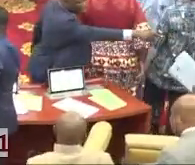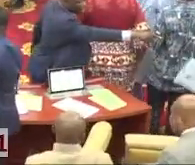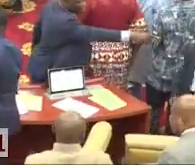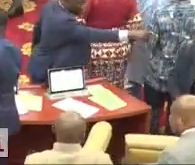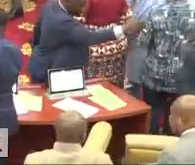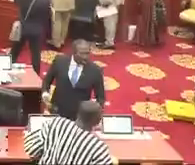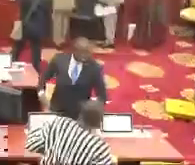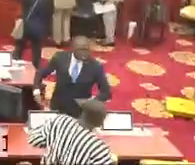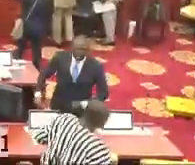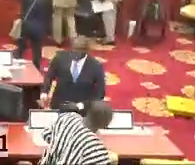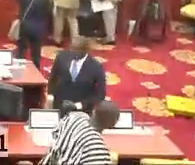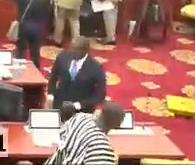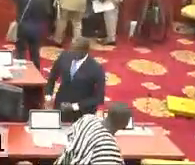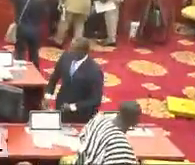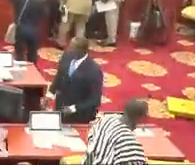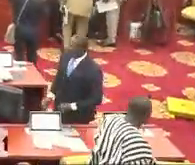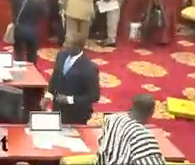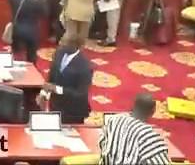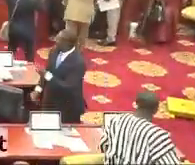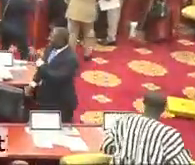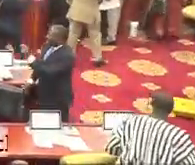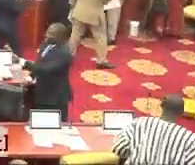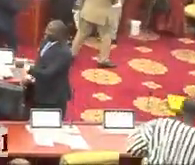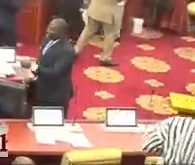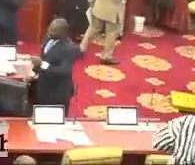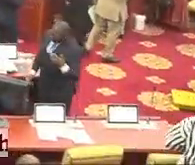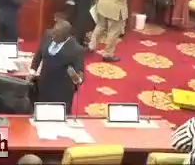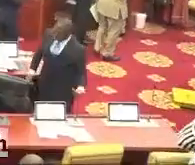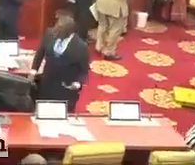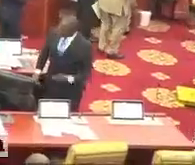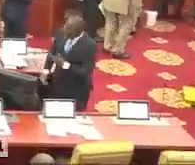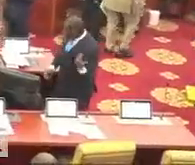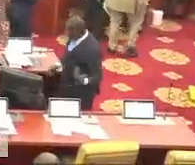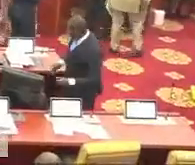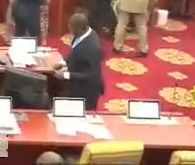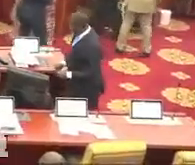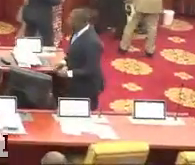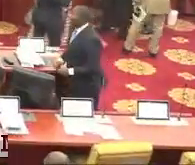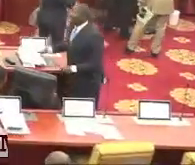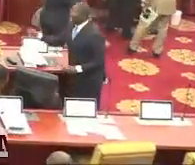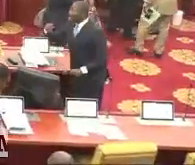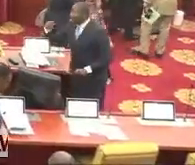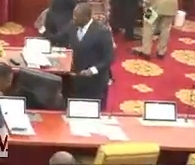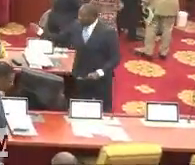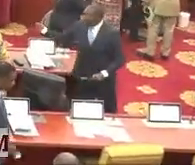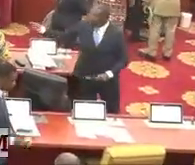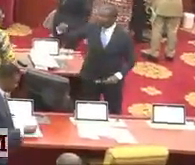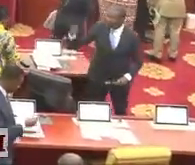Thank you.